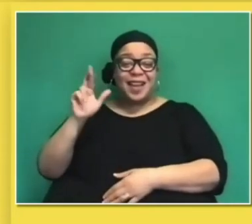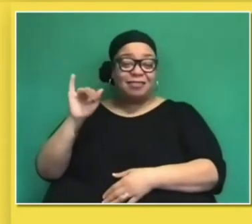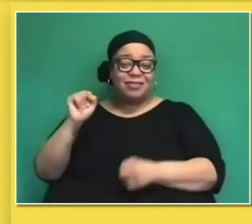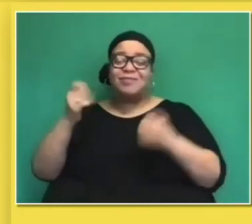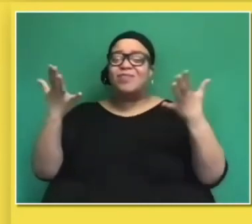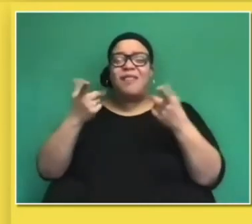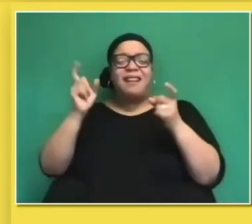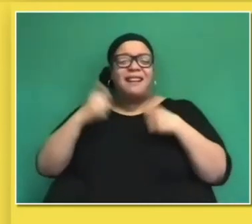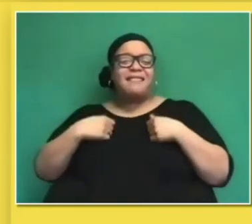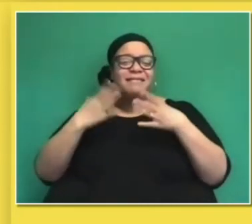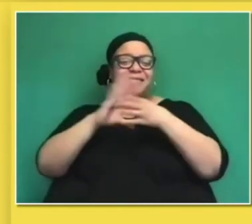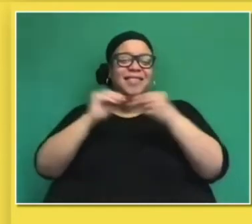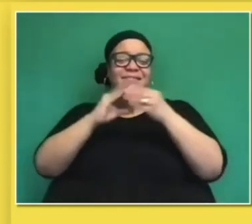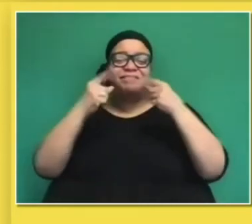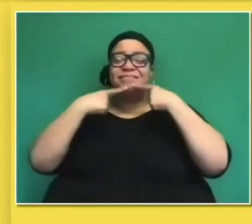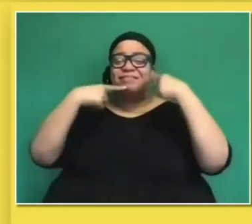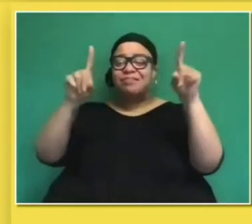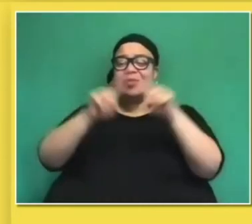together,